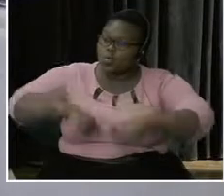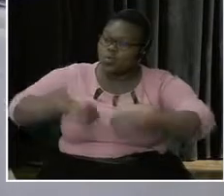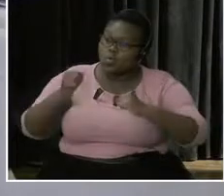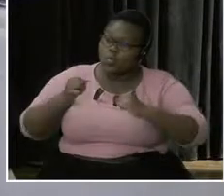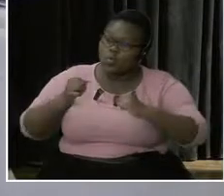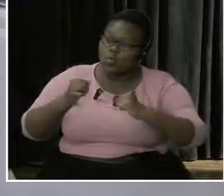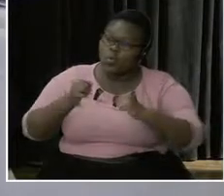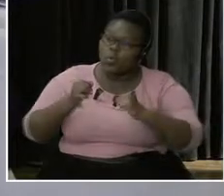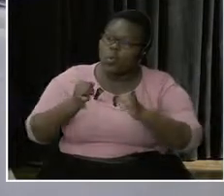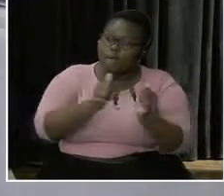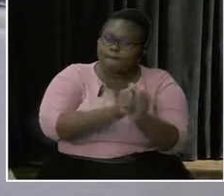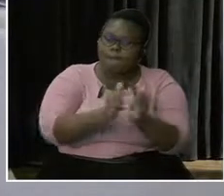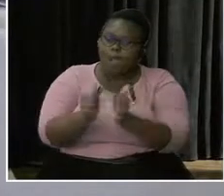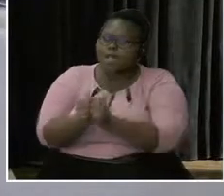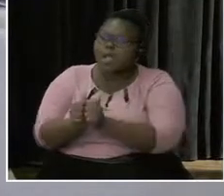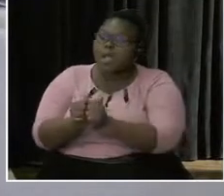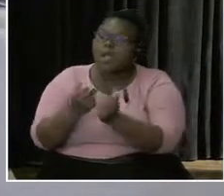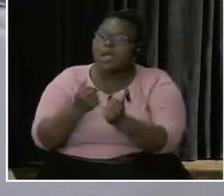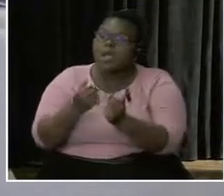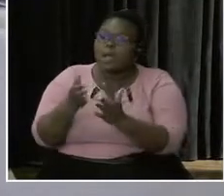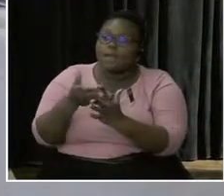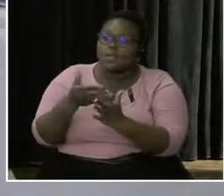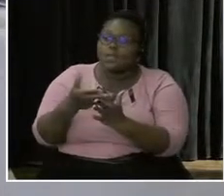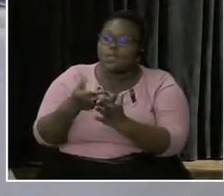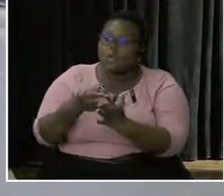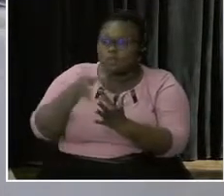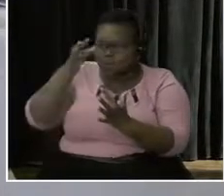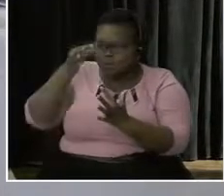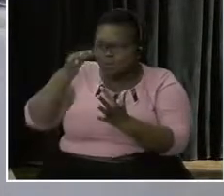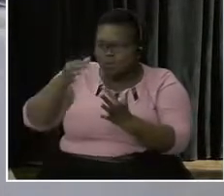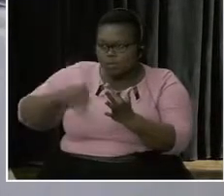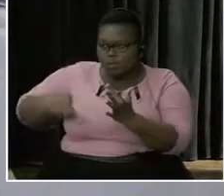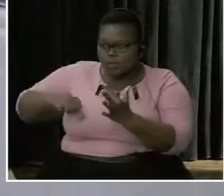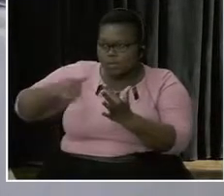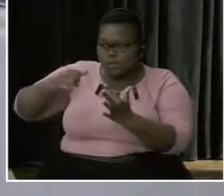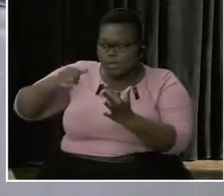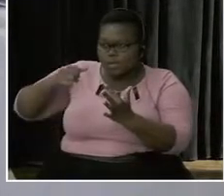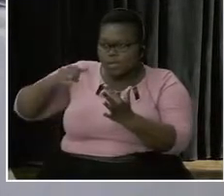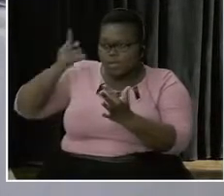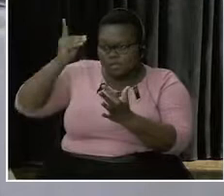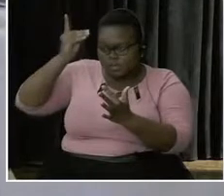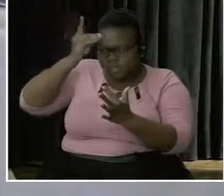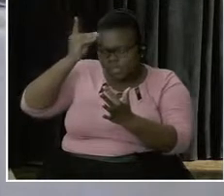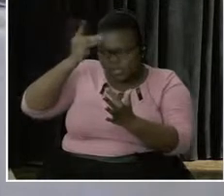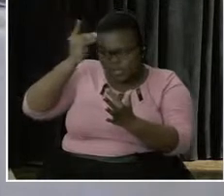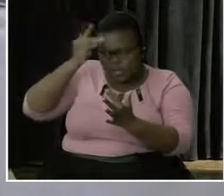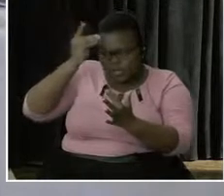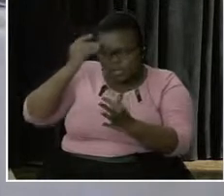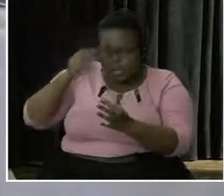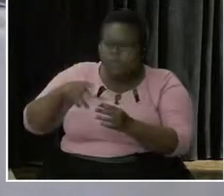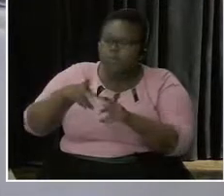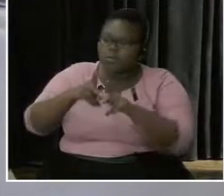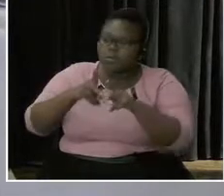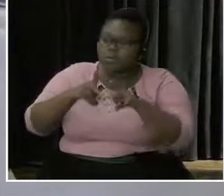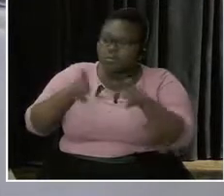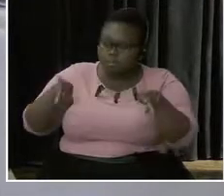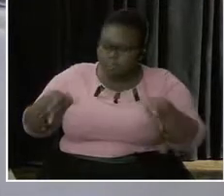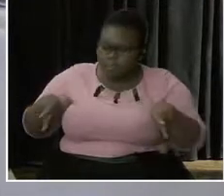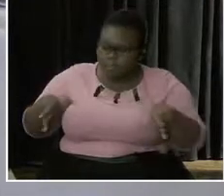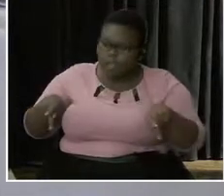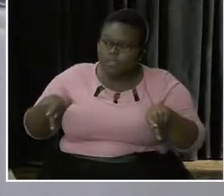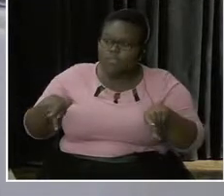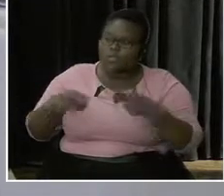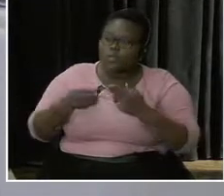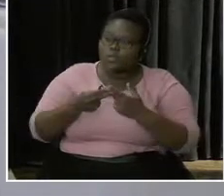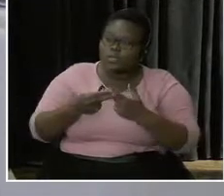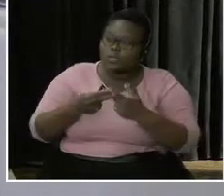into partnerships between eThekwini Municipality represented by Parks, Recreation and Culture Unit and